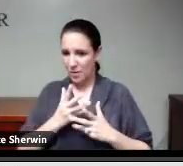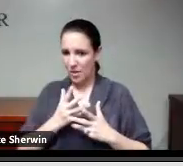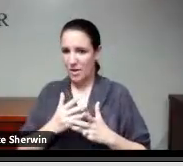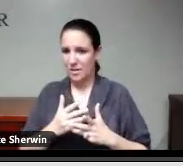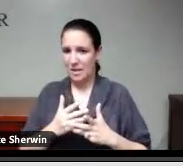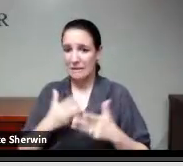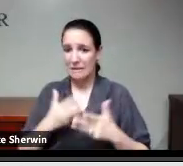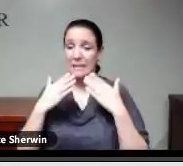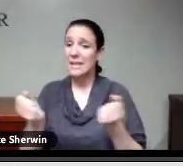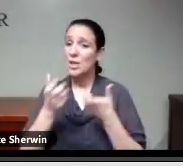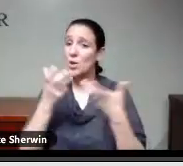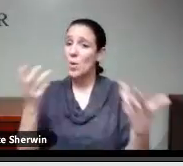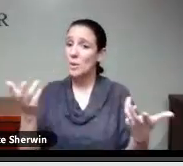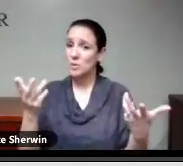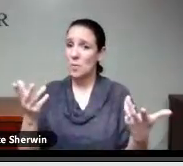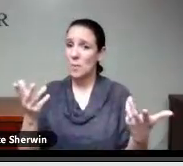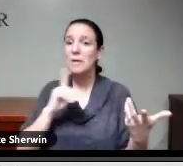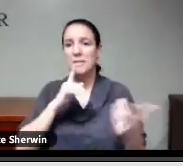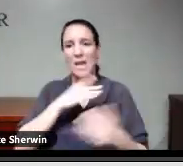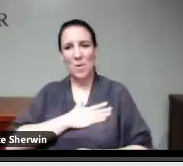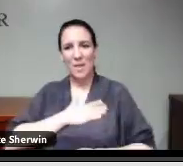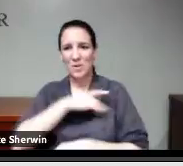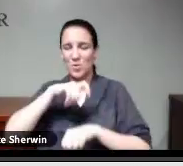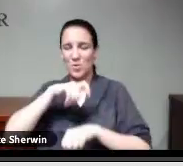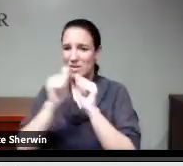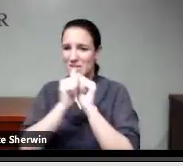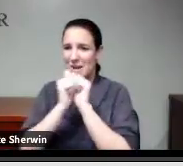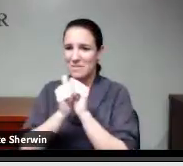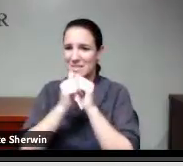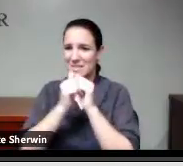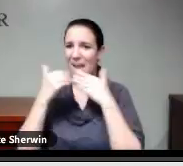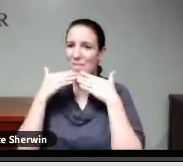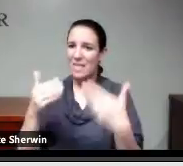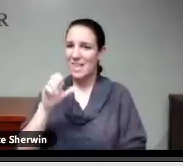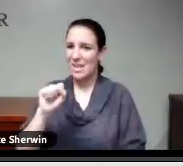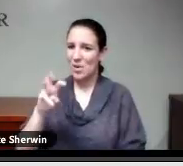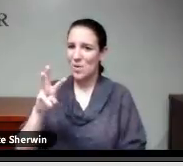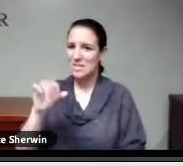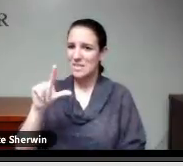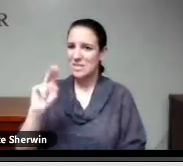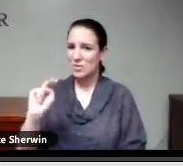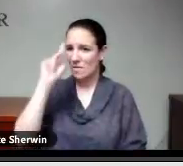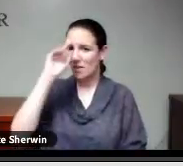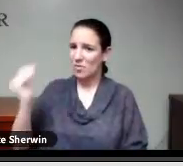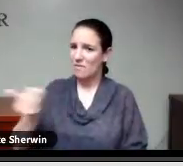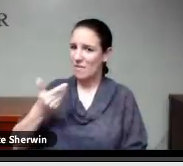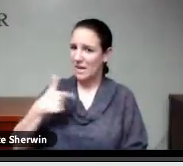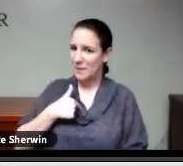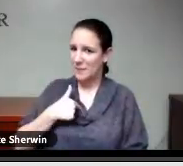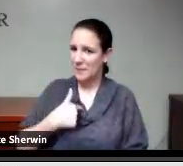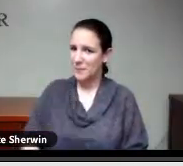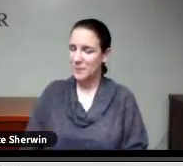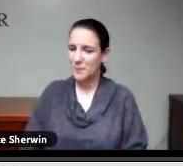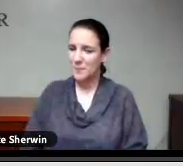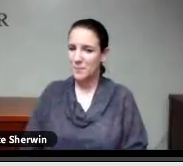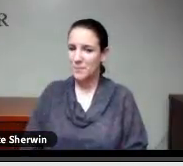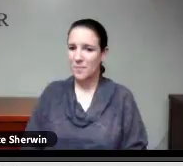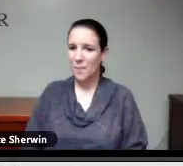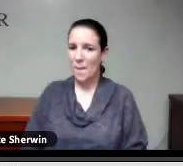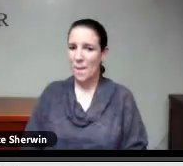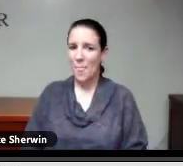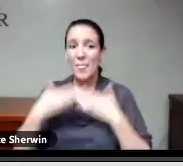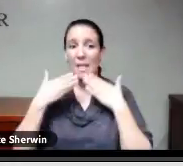all so much. I've really enjoyed our time together today. And thank you, Sweflin, for inviting me. And thank you, Dieta, for